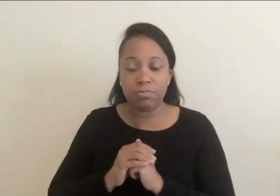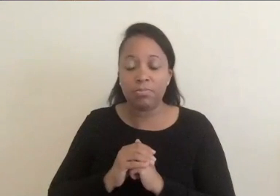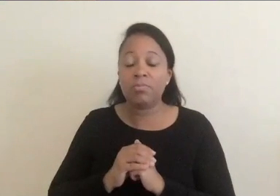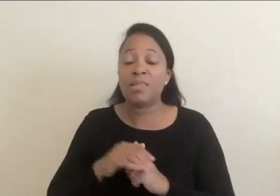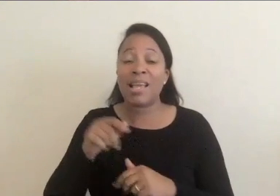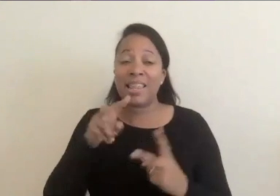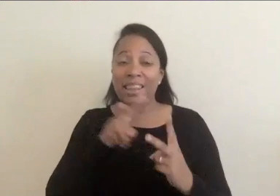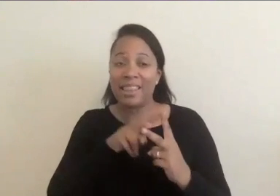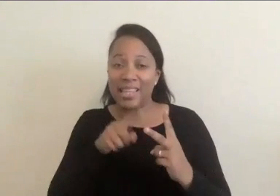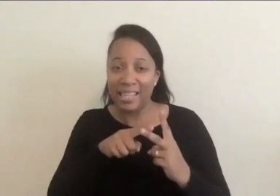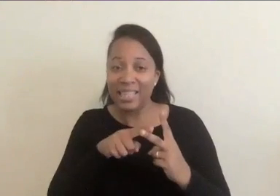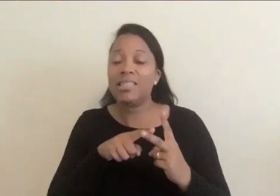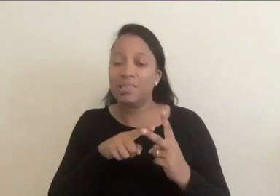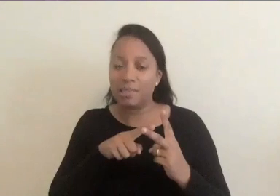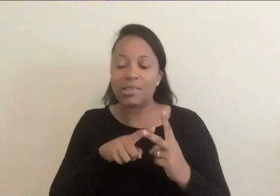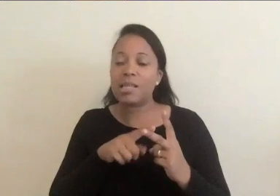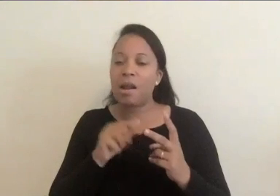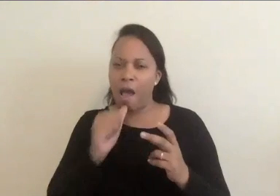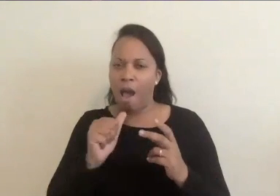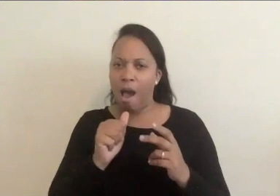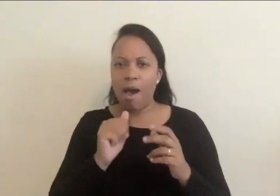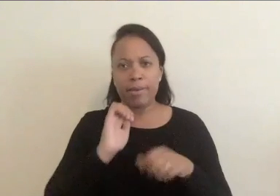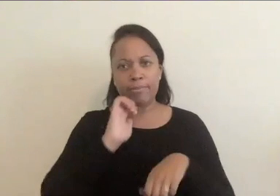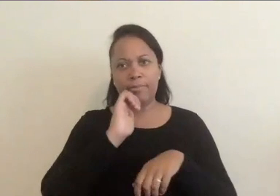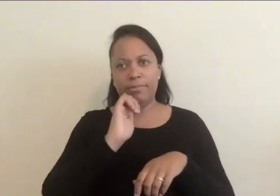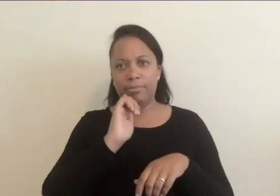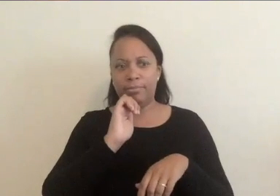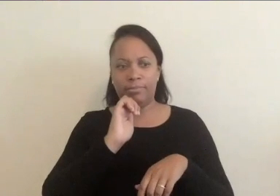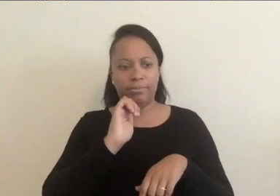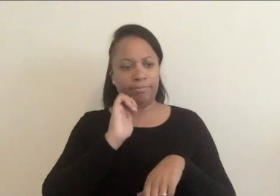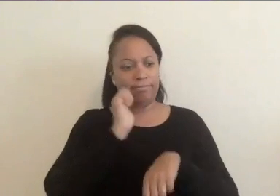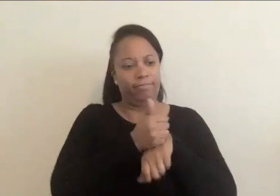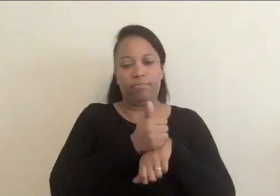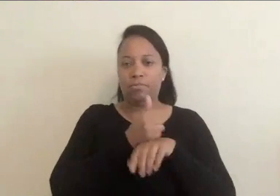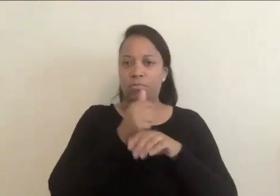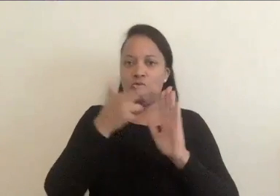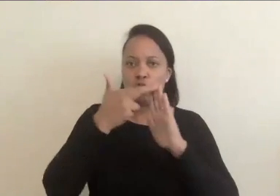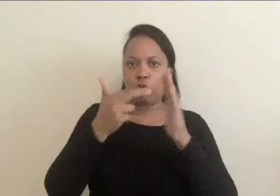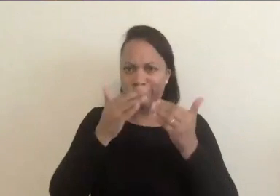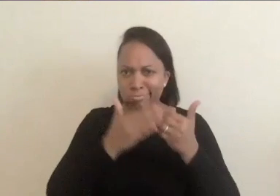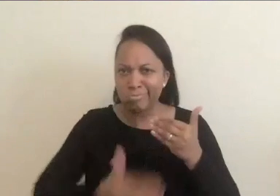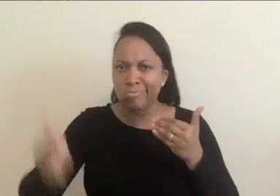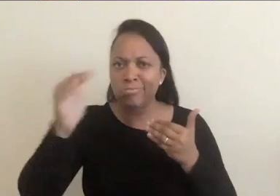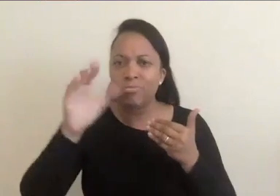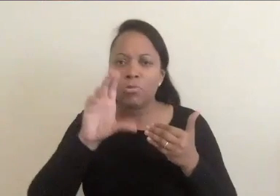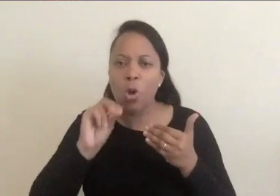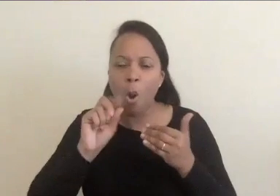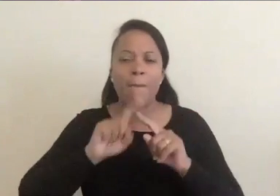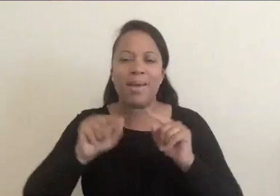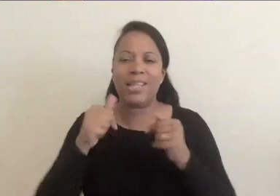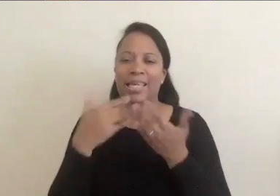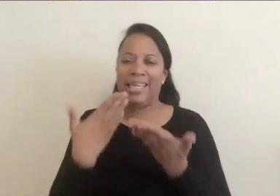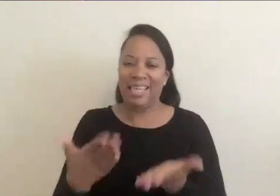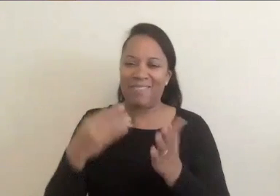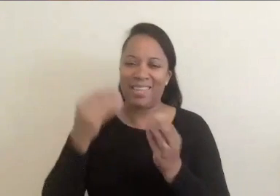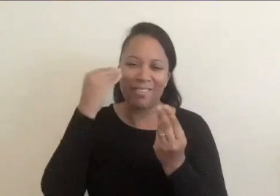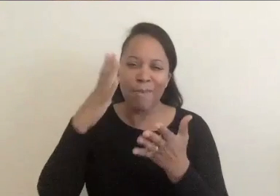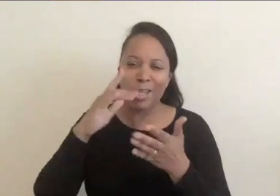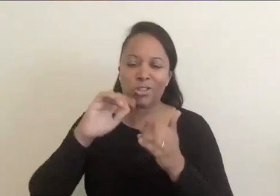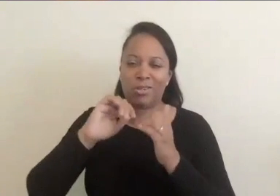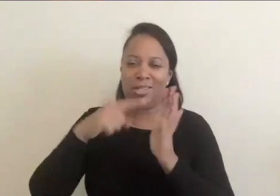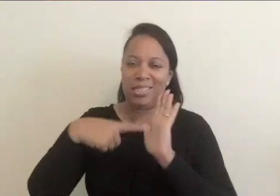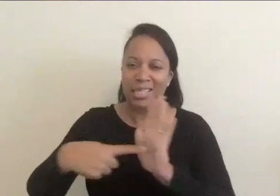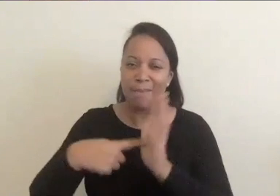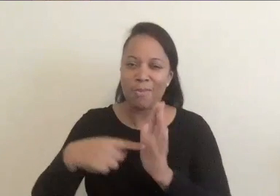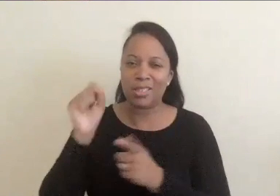precedent for other cases, they do give us a useful behind the curtains look at a sample situation similar